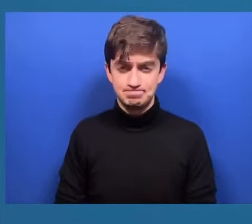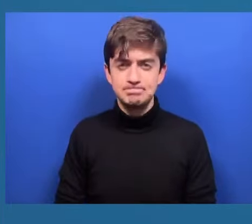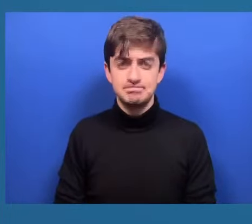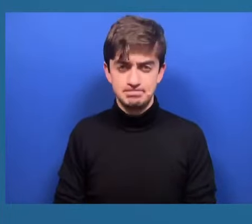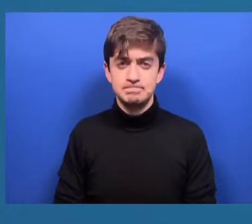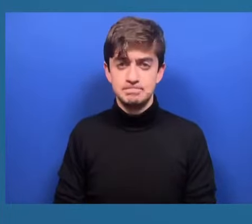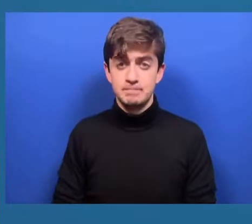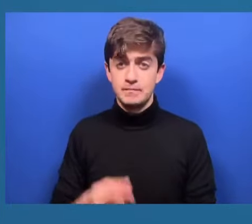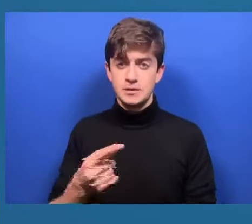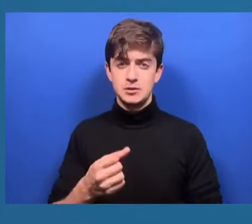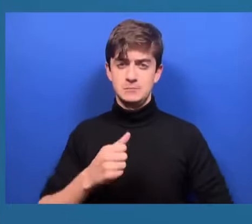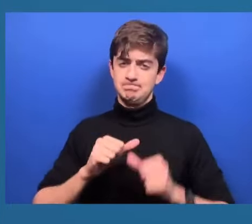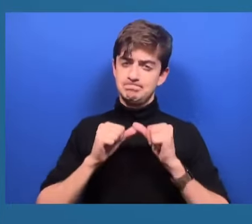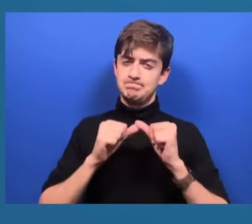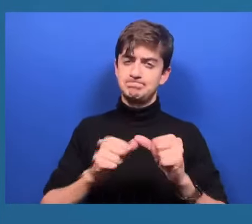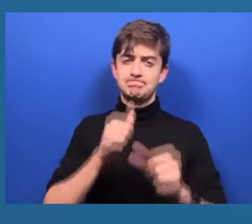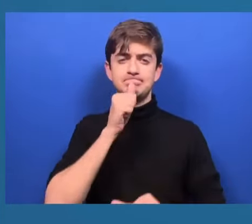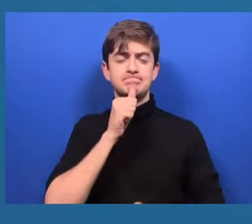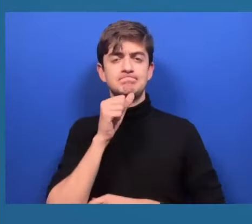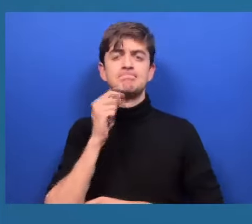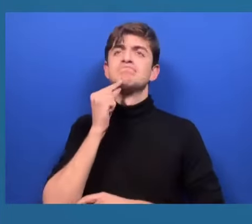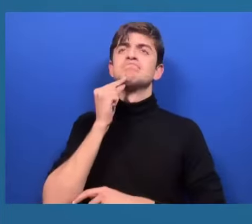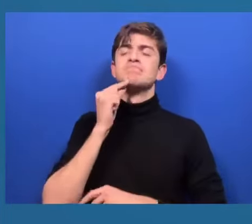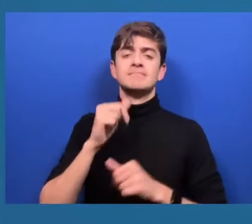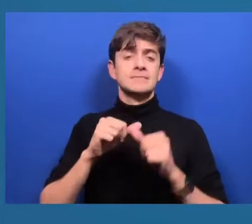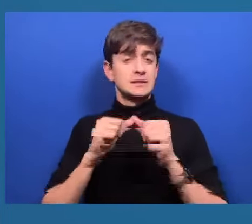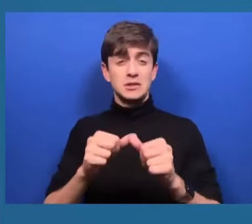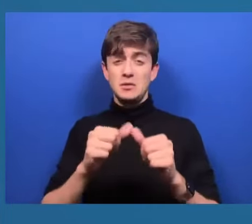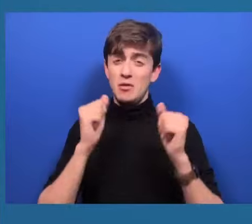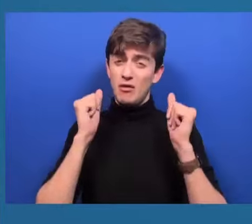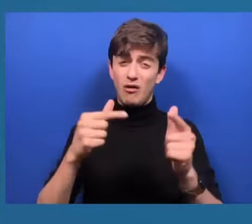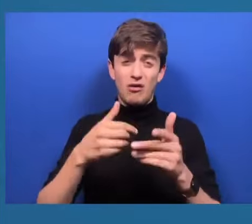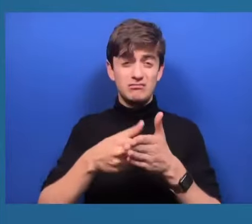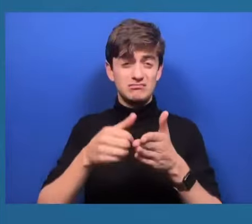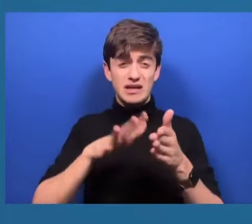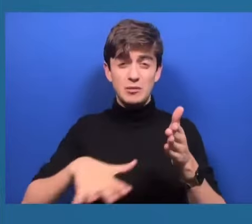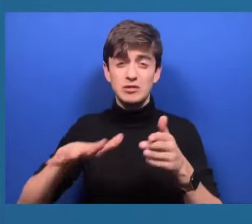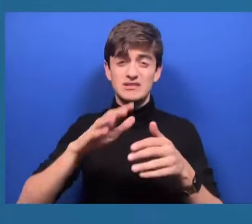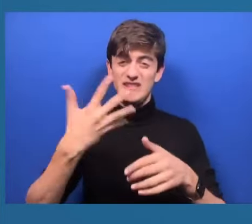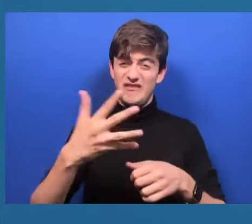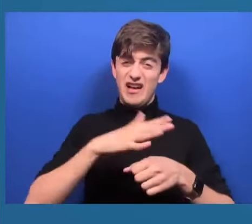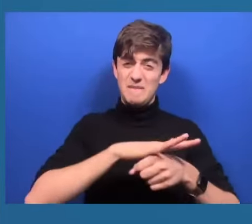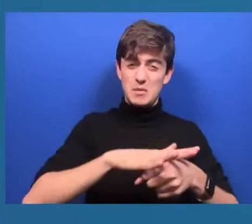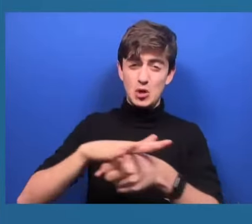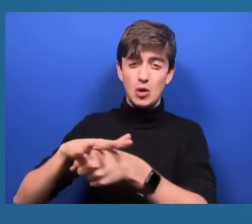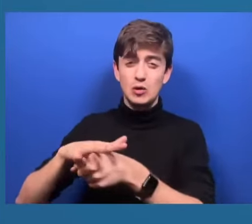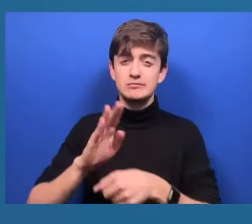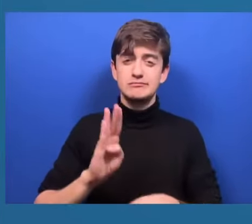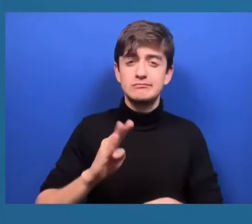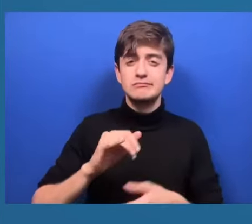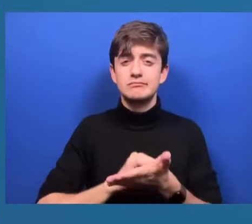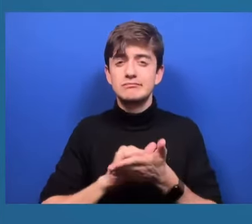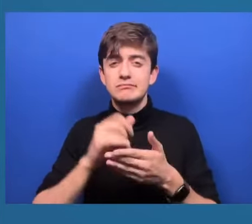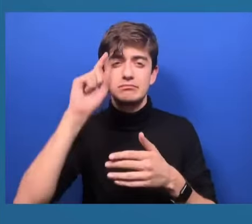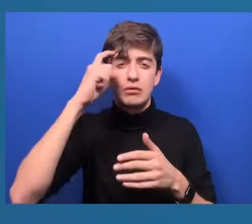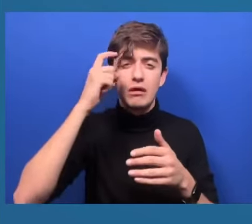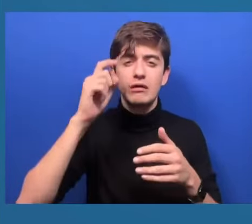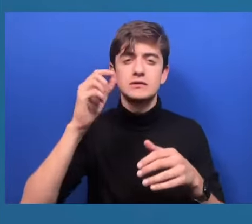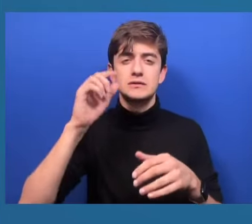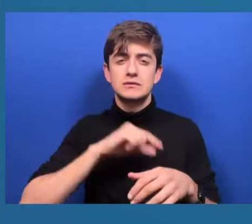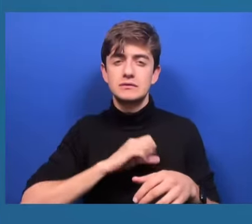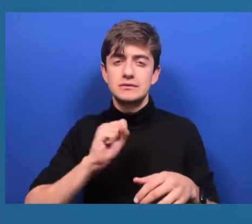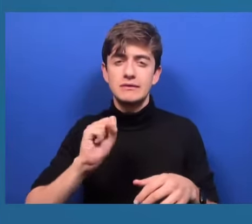Stood tall in all the neighborhoods of the 5 boroughs of this great city and across the state of New York,